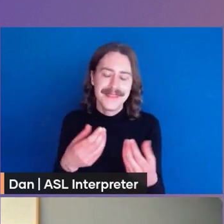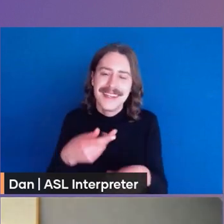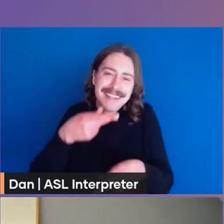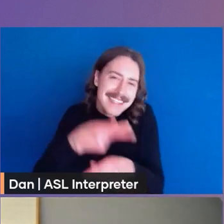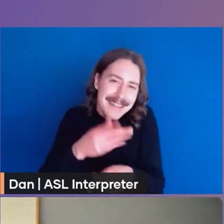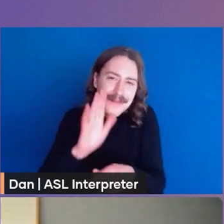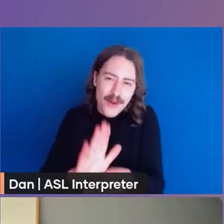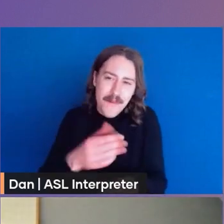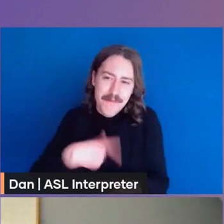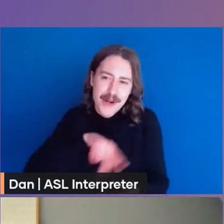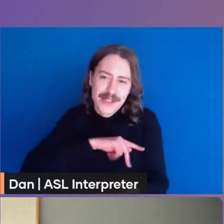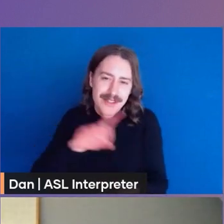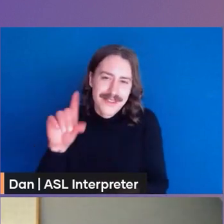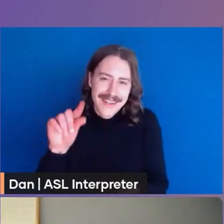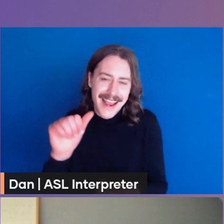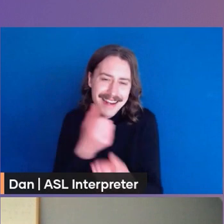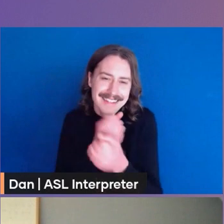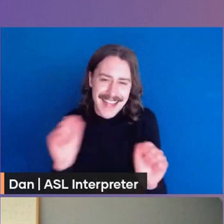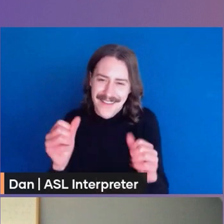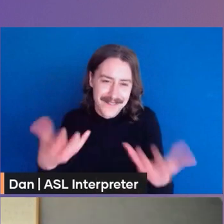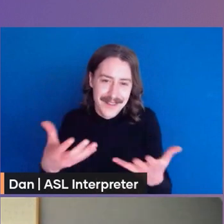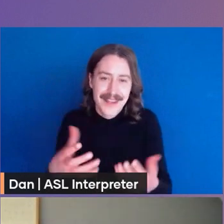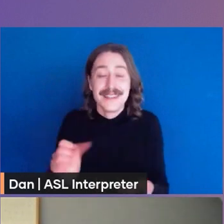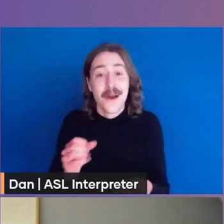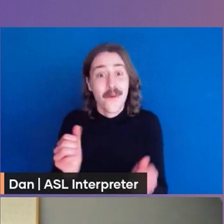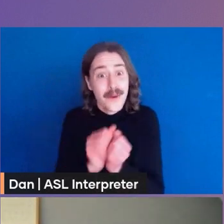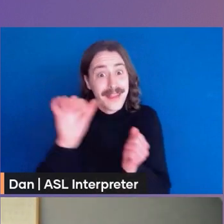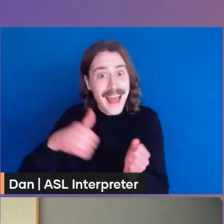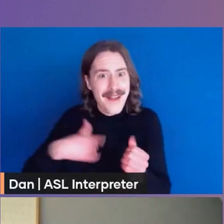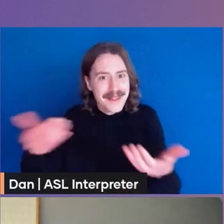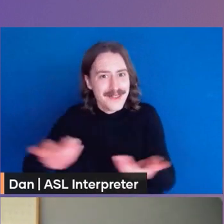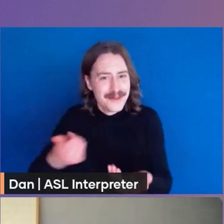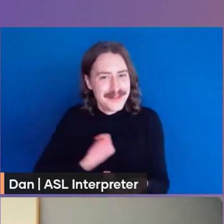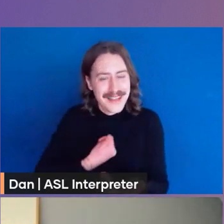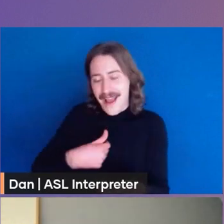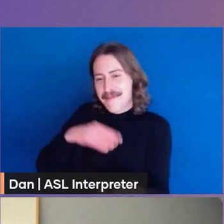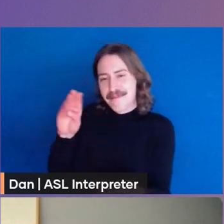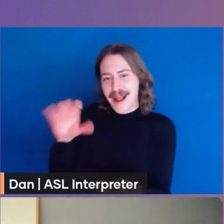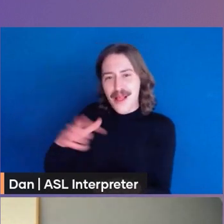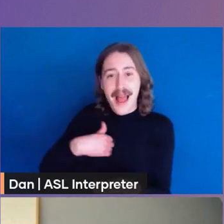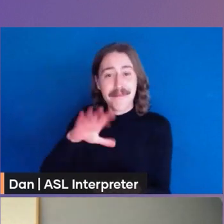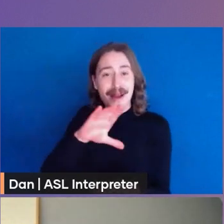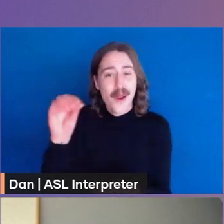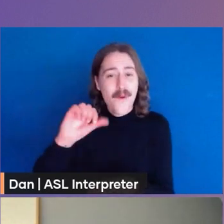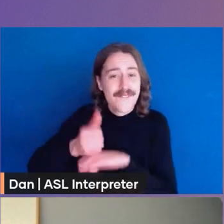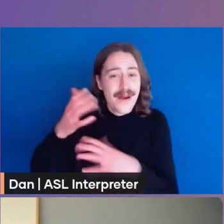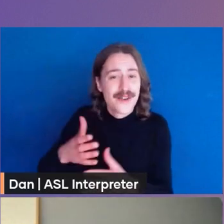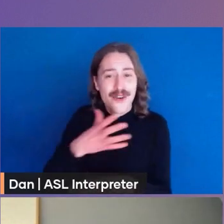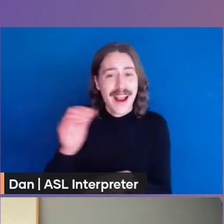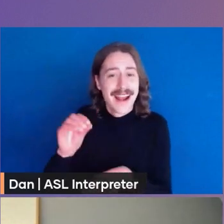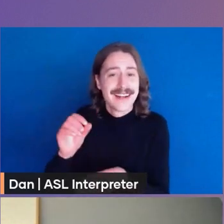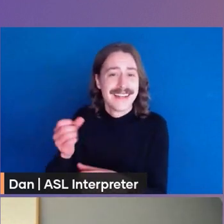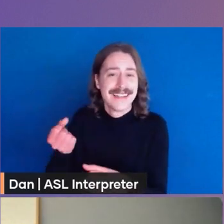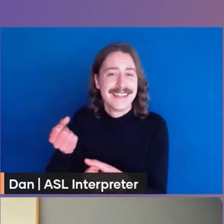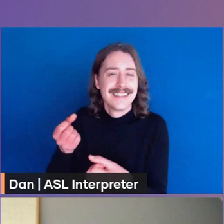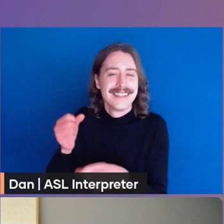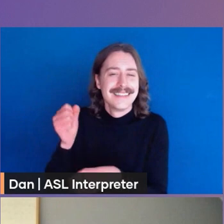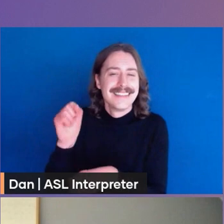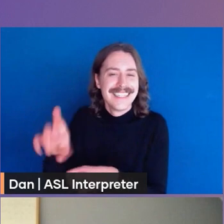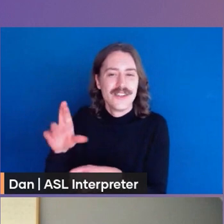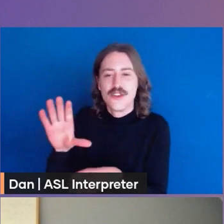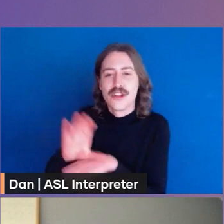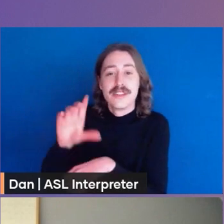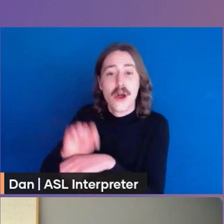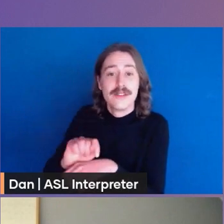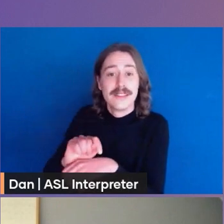So with that, I'll introduce myself. I'm Michael. I'm a co-founder and a senior consultant at Hanabyte. I do run the